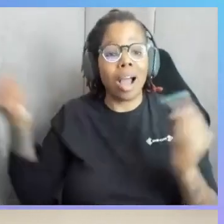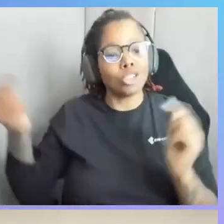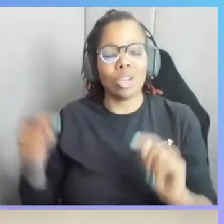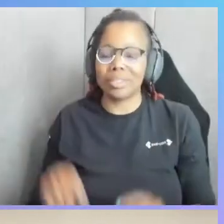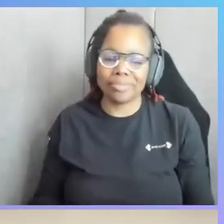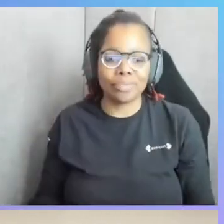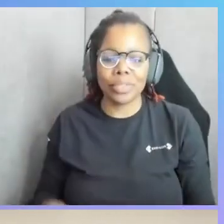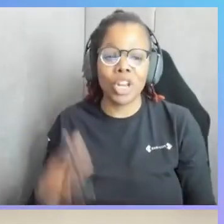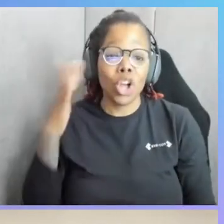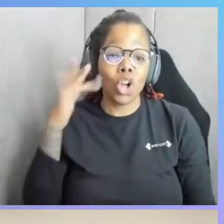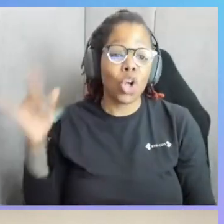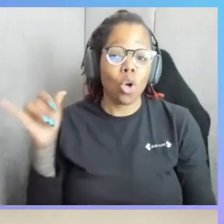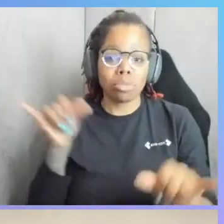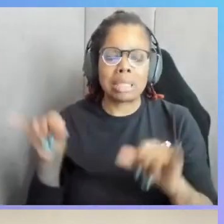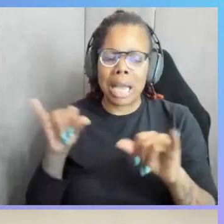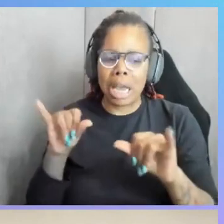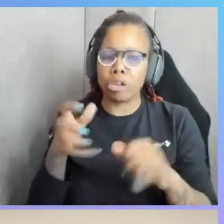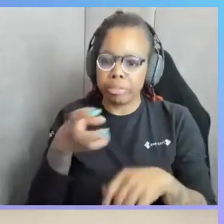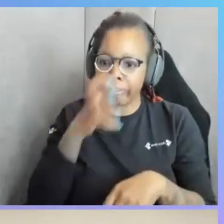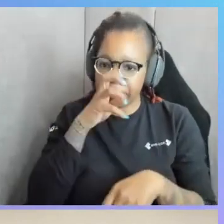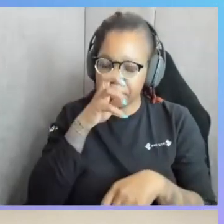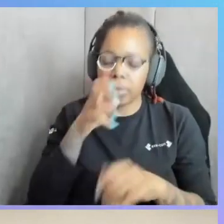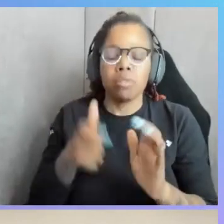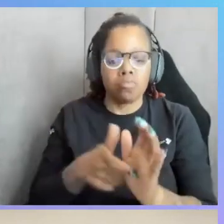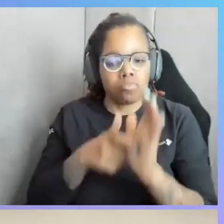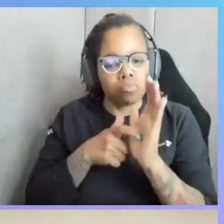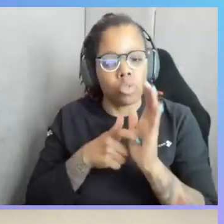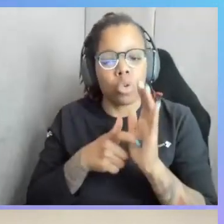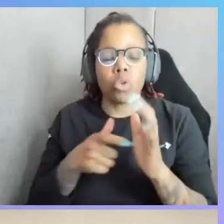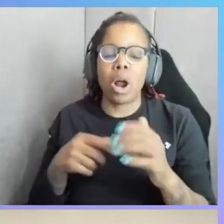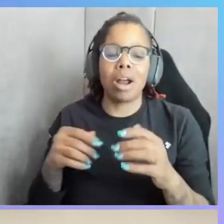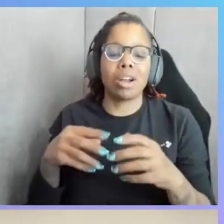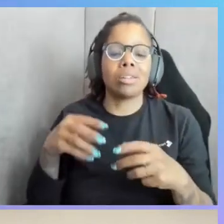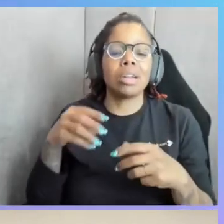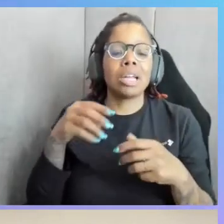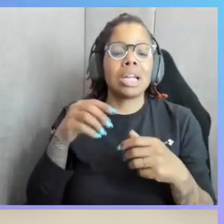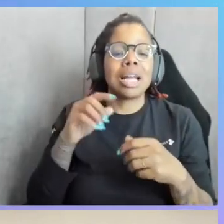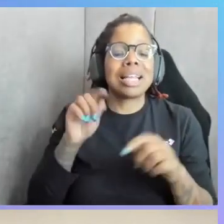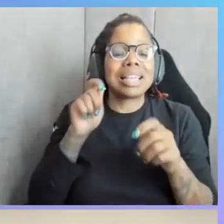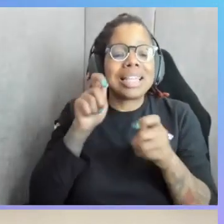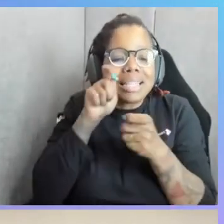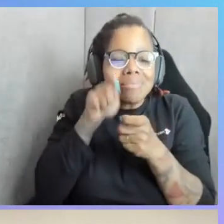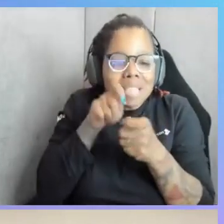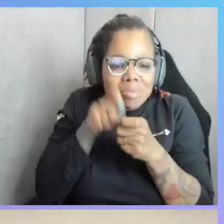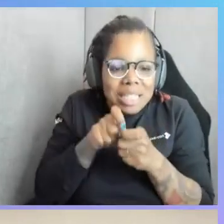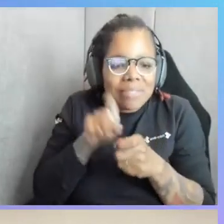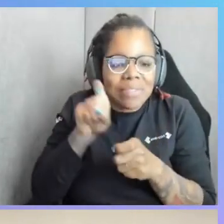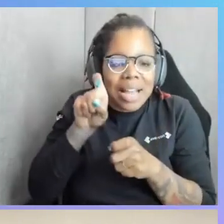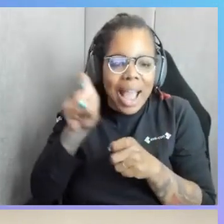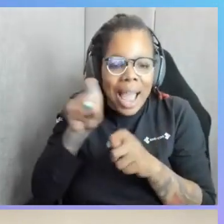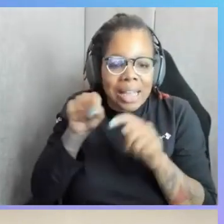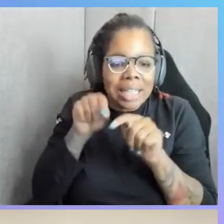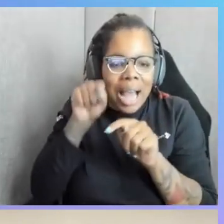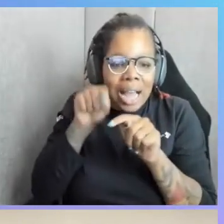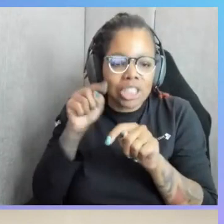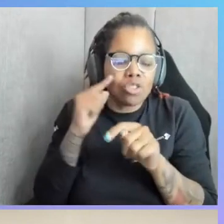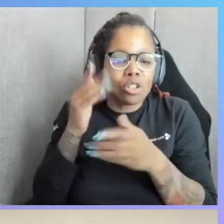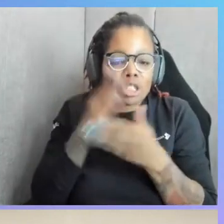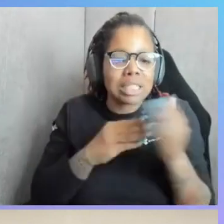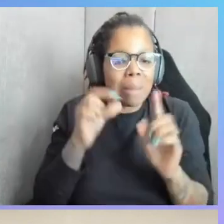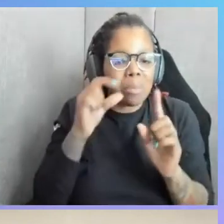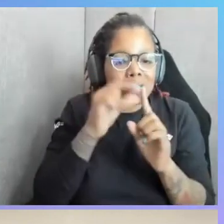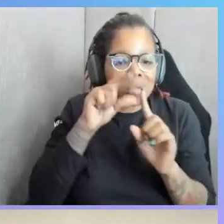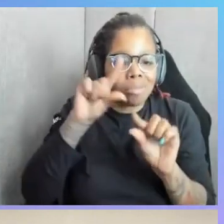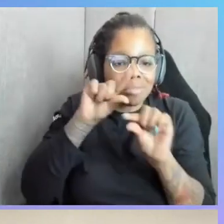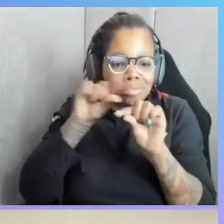rigorous amount of conformance, which incorporates the individual X heights of some of the typefaces. Meanwhile, bronze, it's a